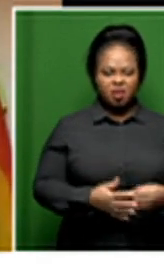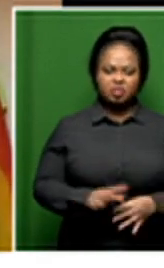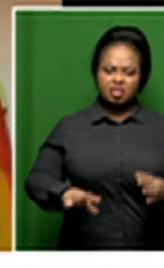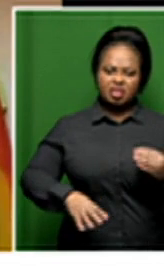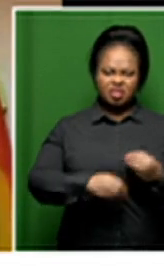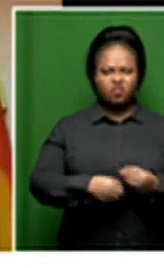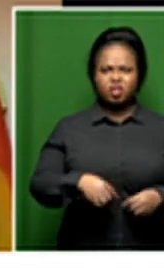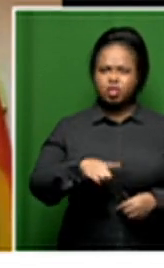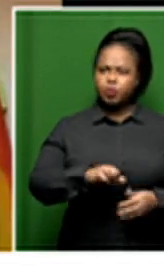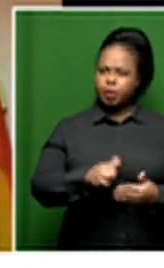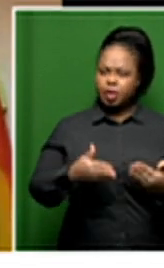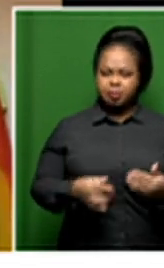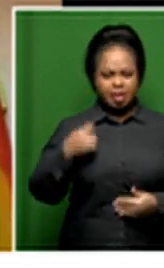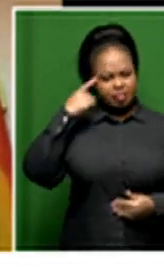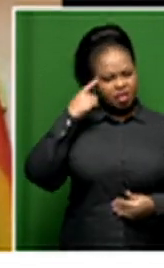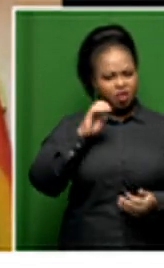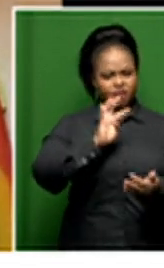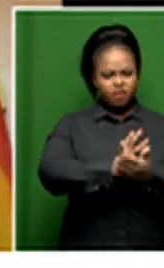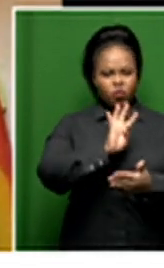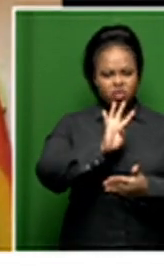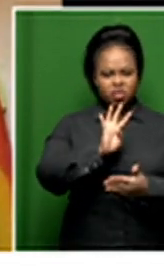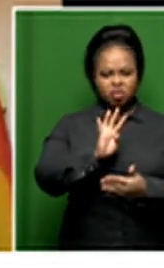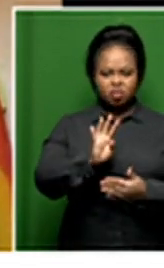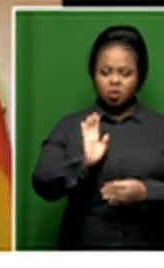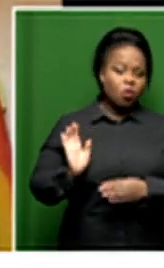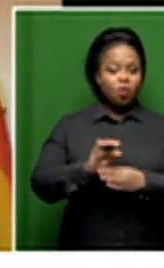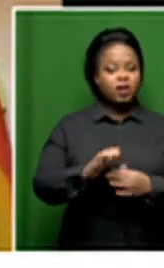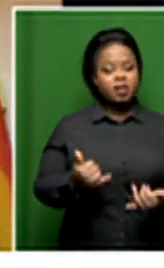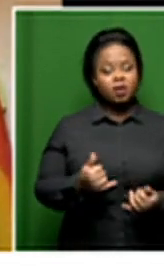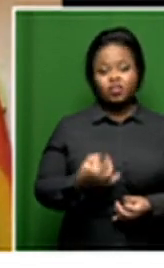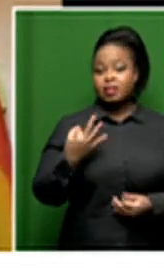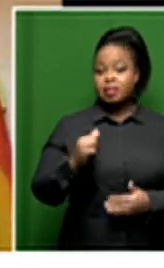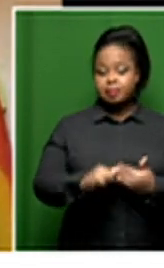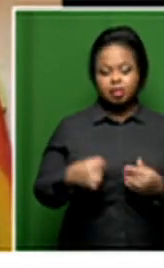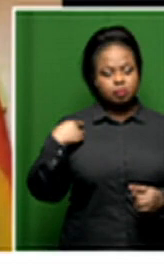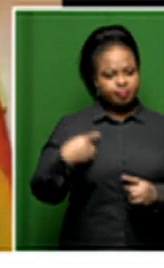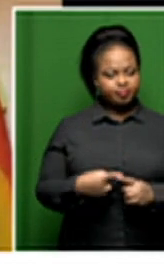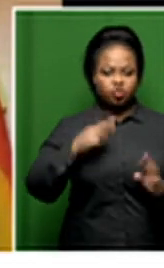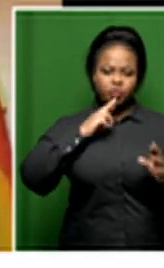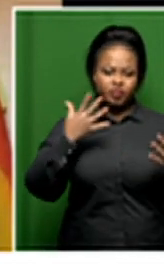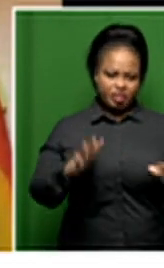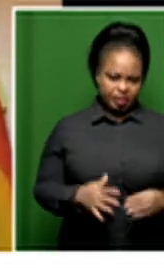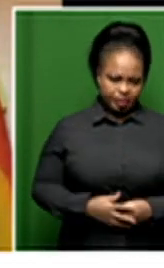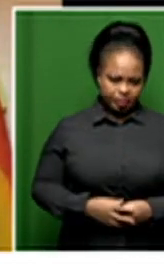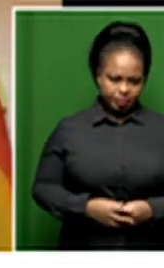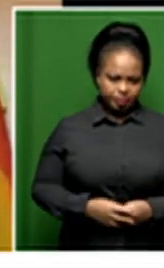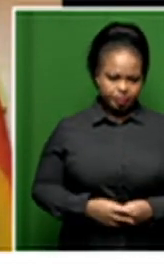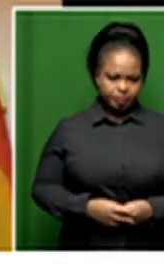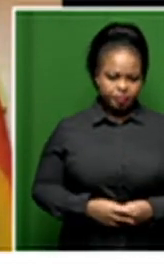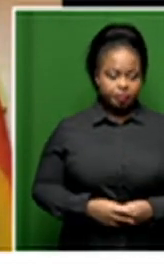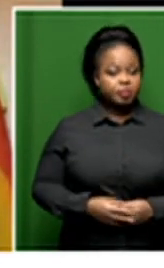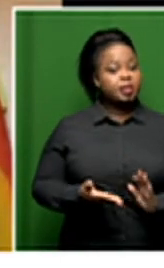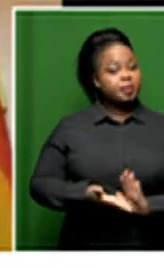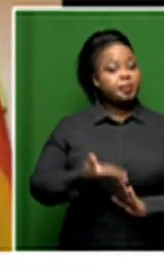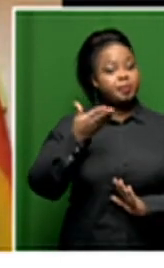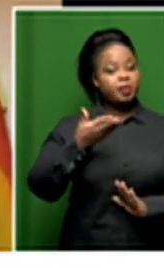additional to this weekend, over 14 cases that have been reported in the last 3 months. There is a rise